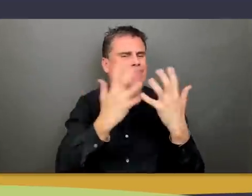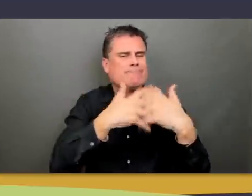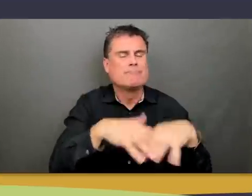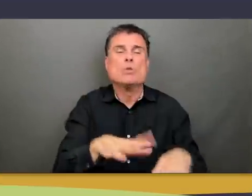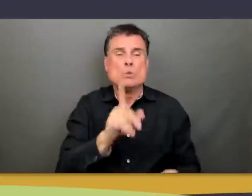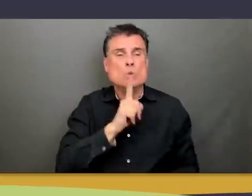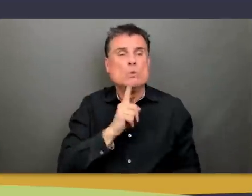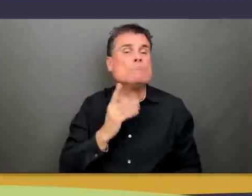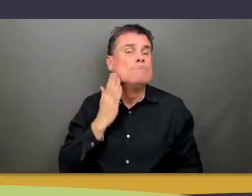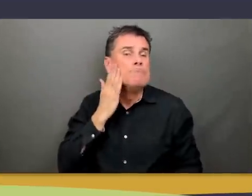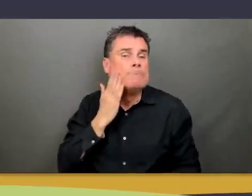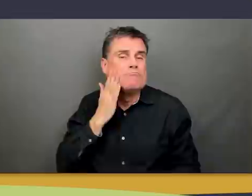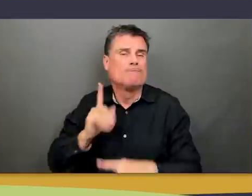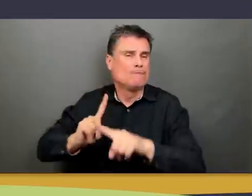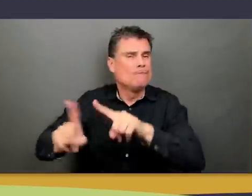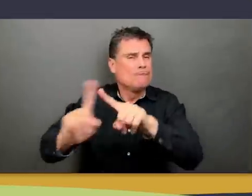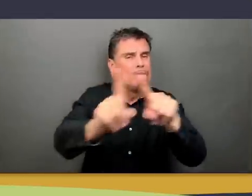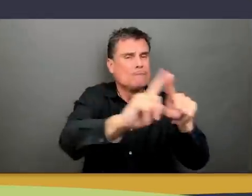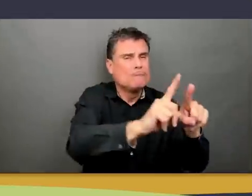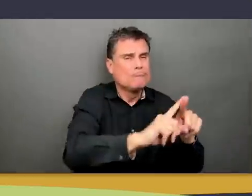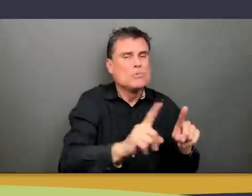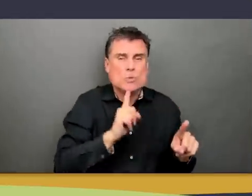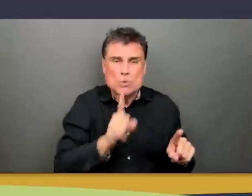people's cultures too.